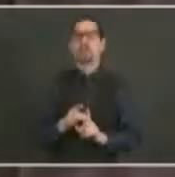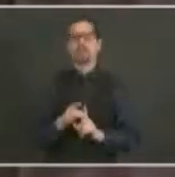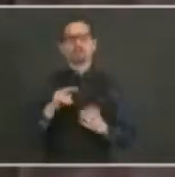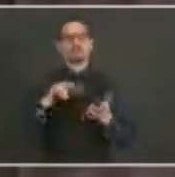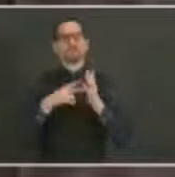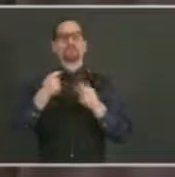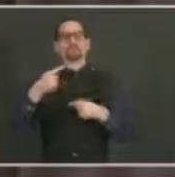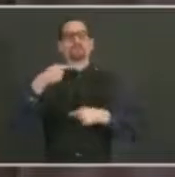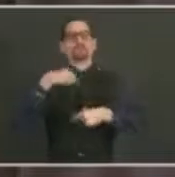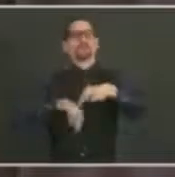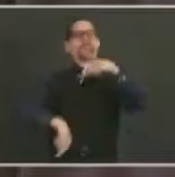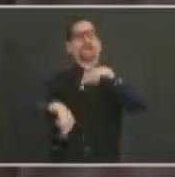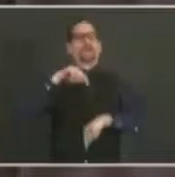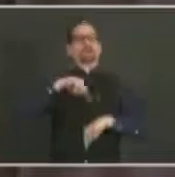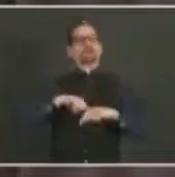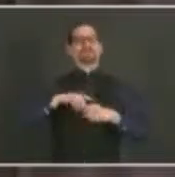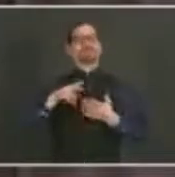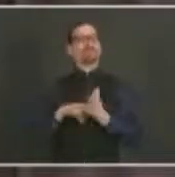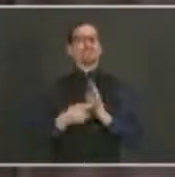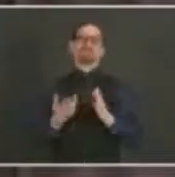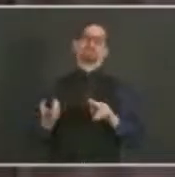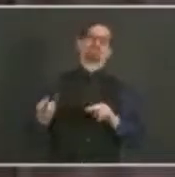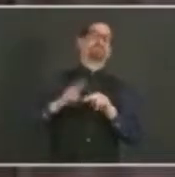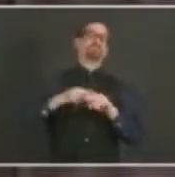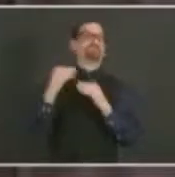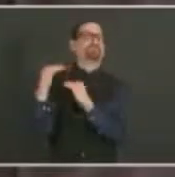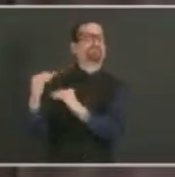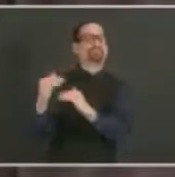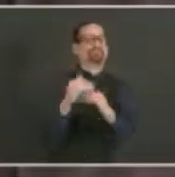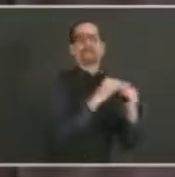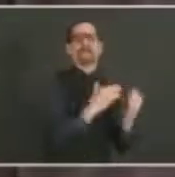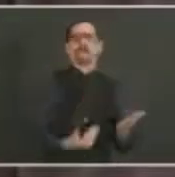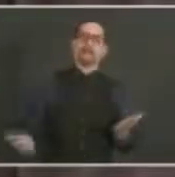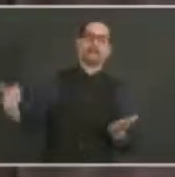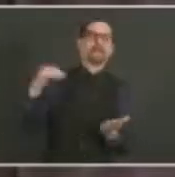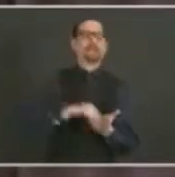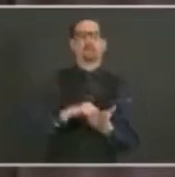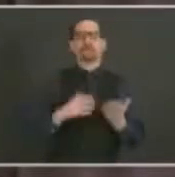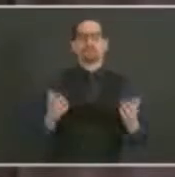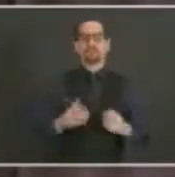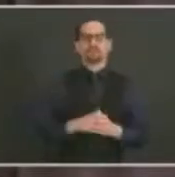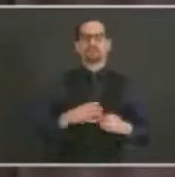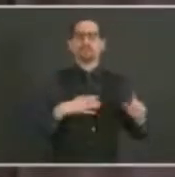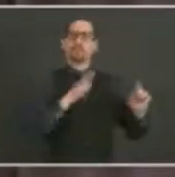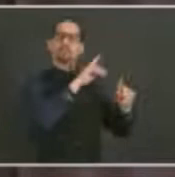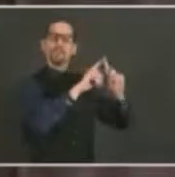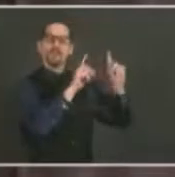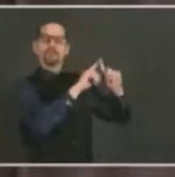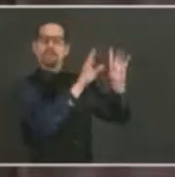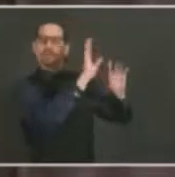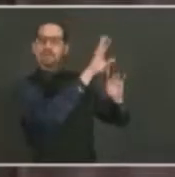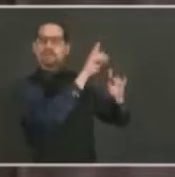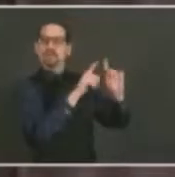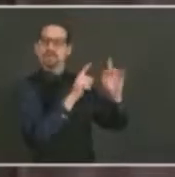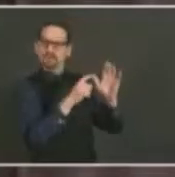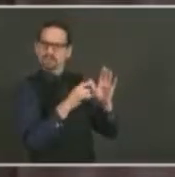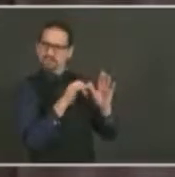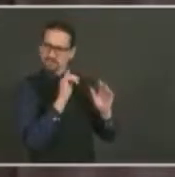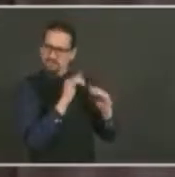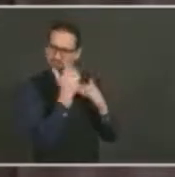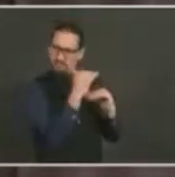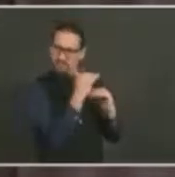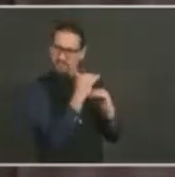has been something, this has been the path and the direction that we've taken temporarily for now. As currently constituted beginning